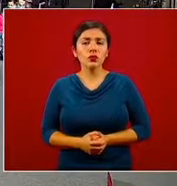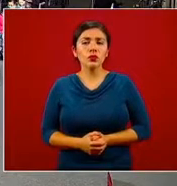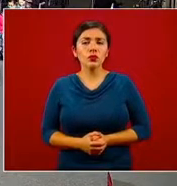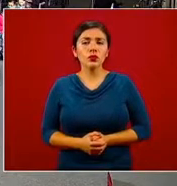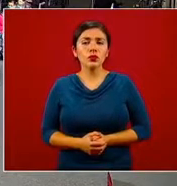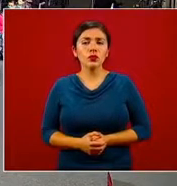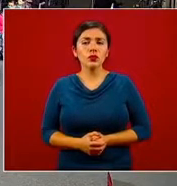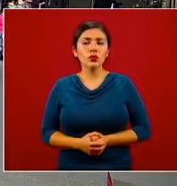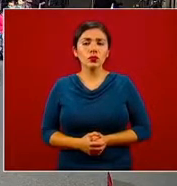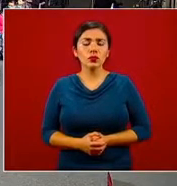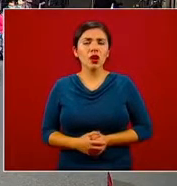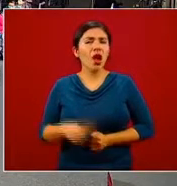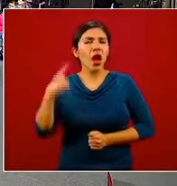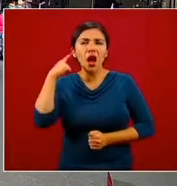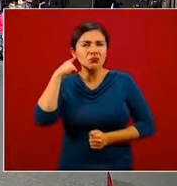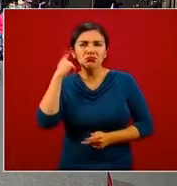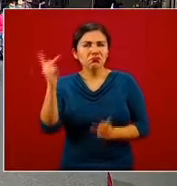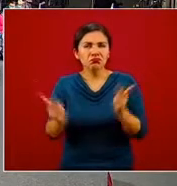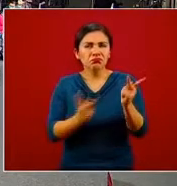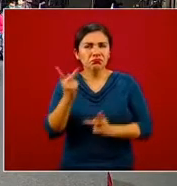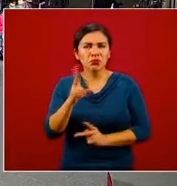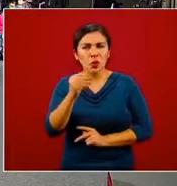out in a controlled fashion.